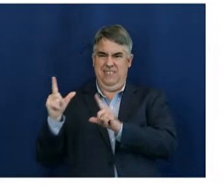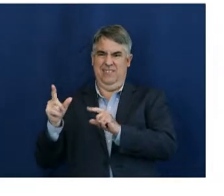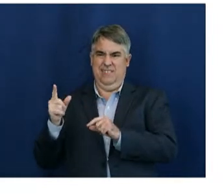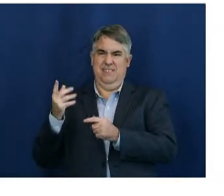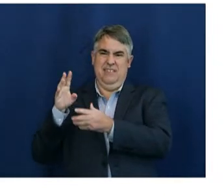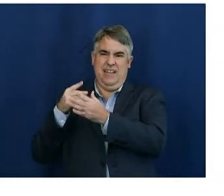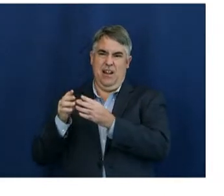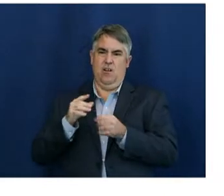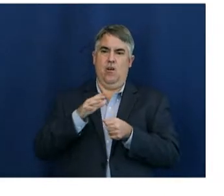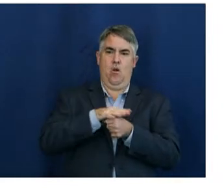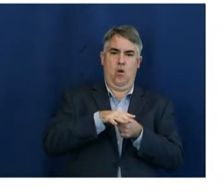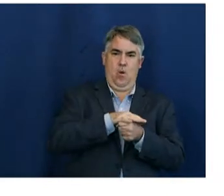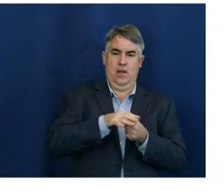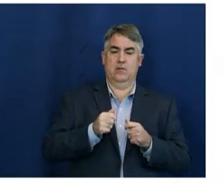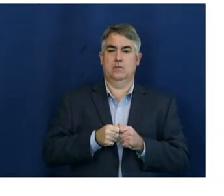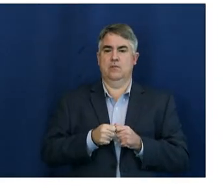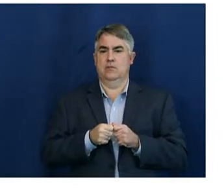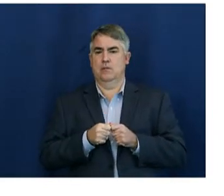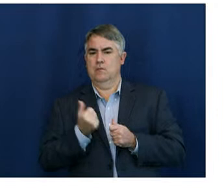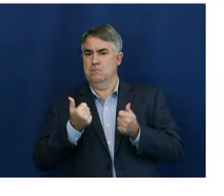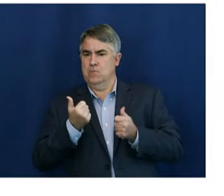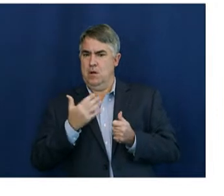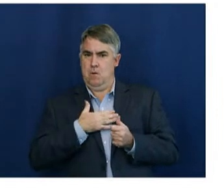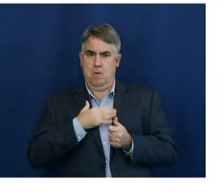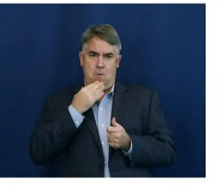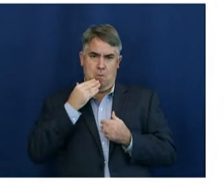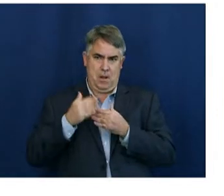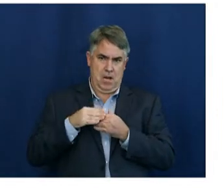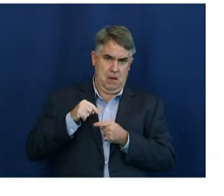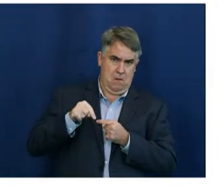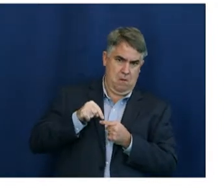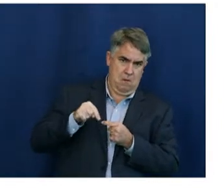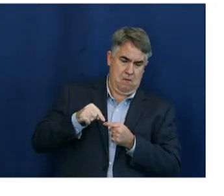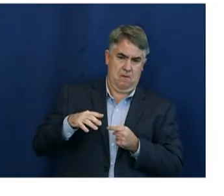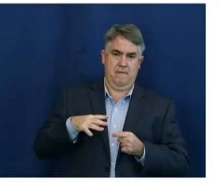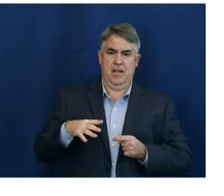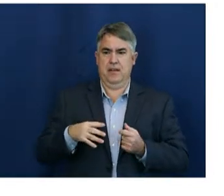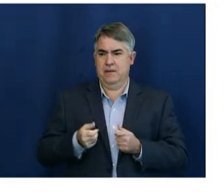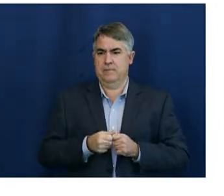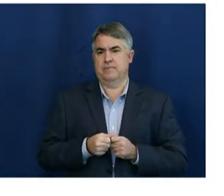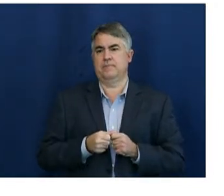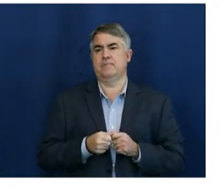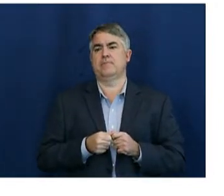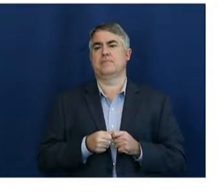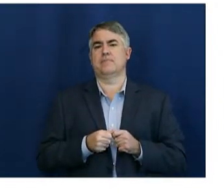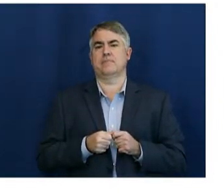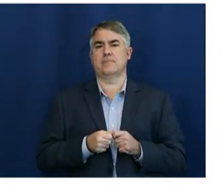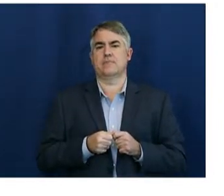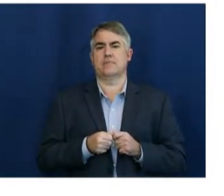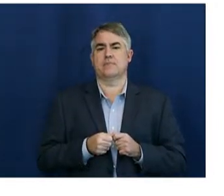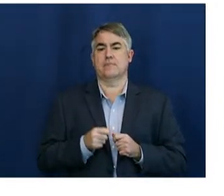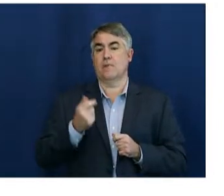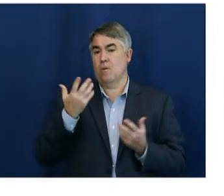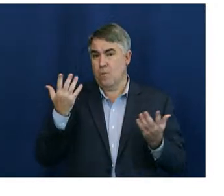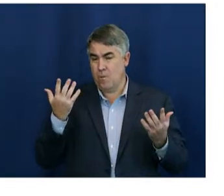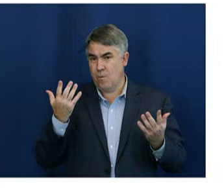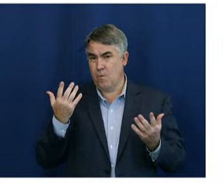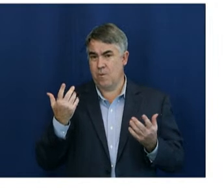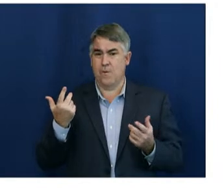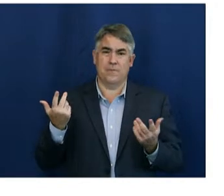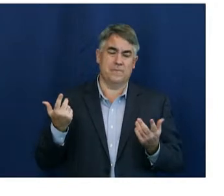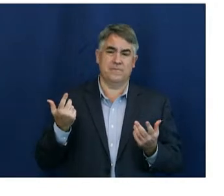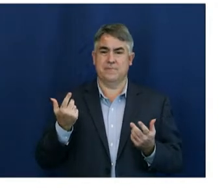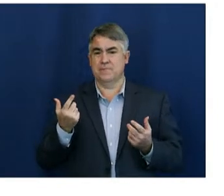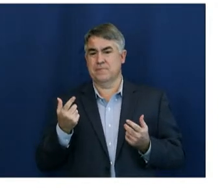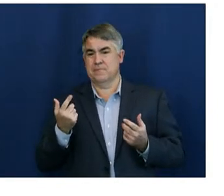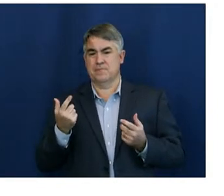that is closer to your location by selecting the vaccination site by location button. You can also click the vaccination site by day to view